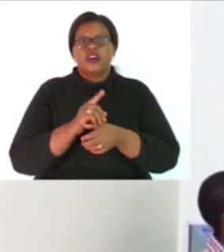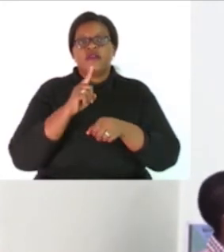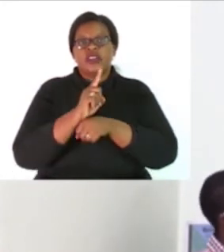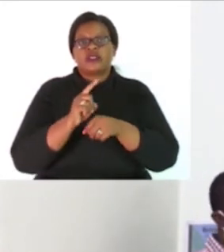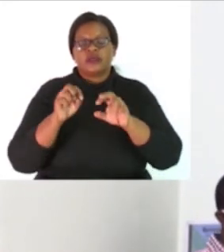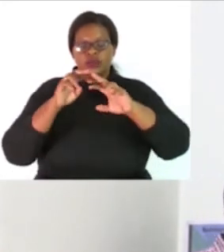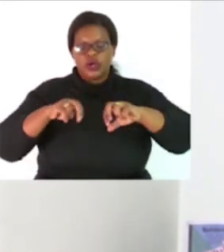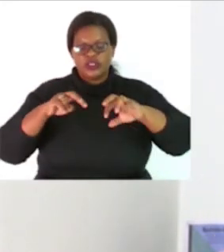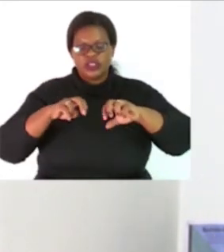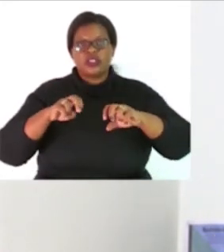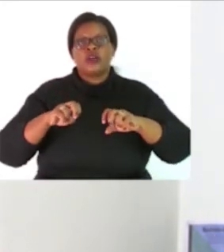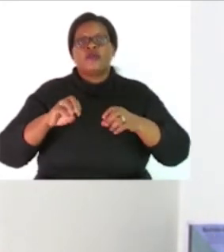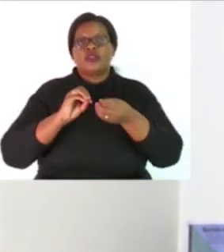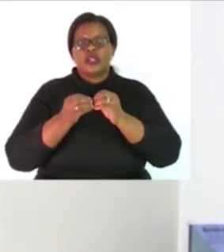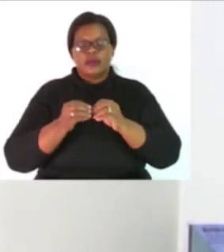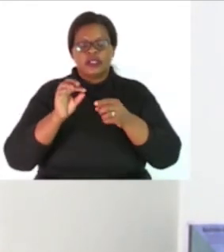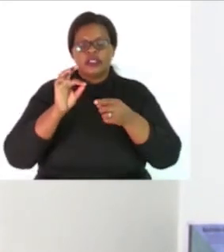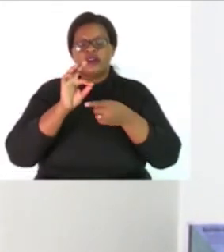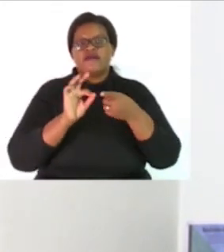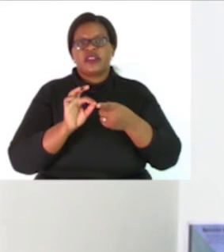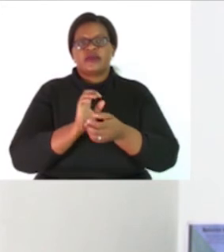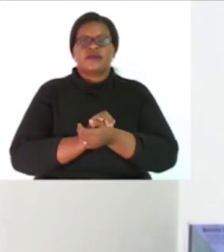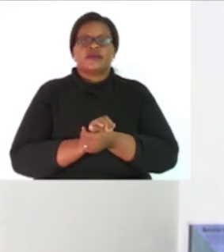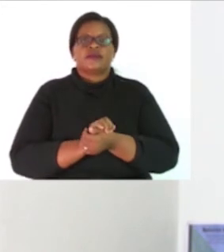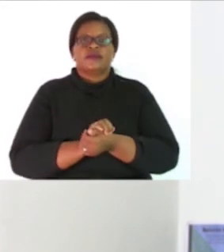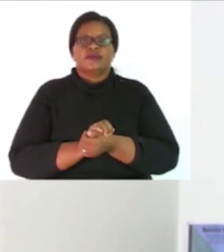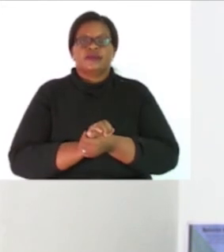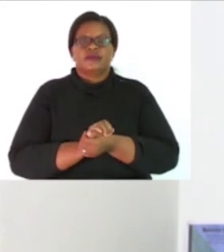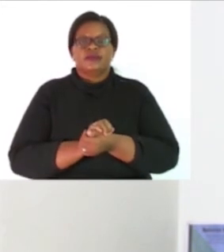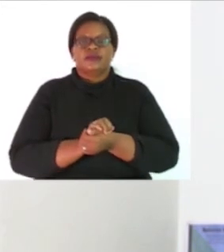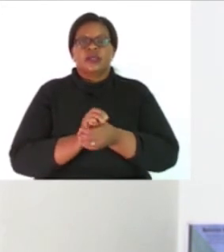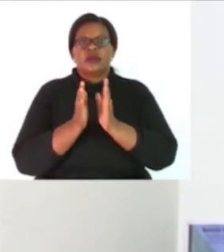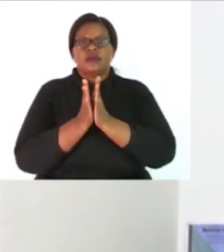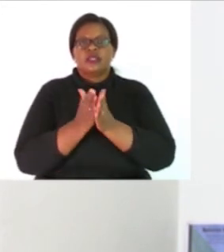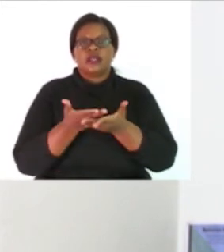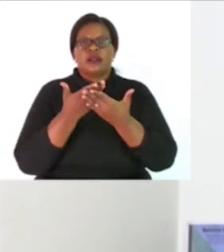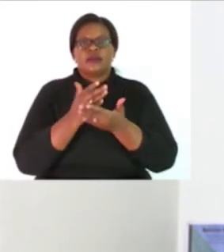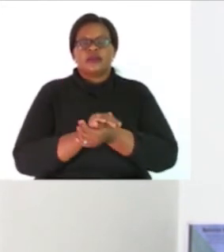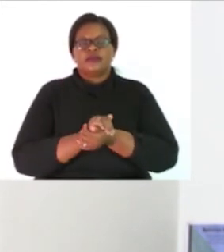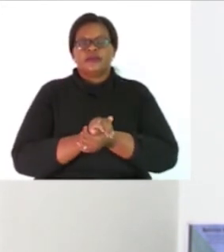factors. We're going to find their factors from big to small. Pamone, can you help me on this one?